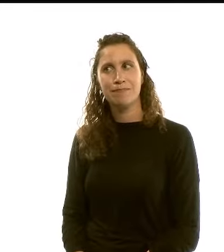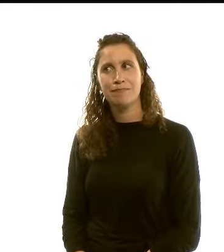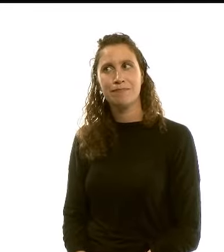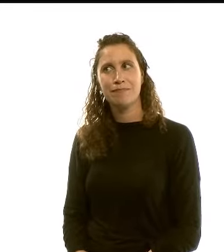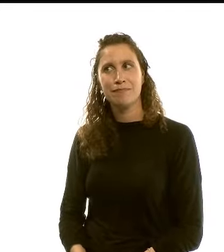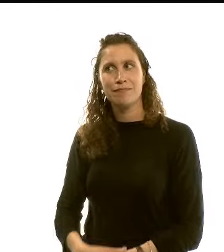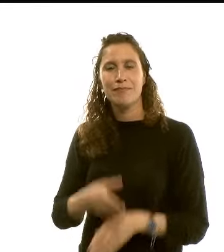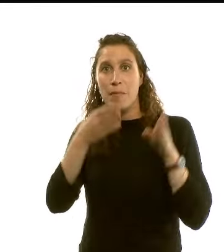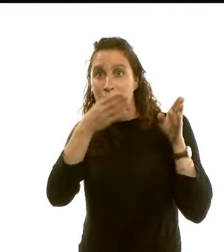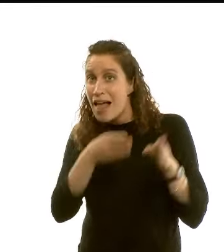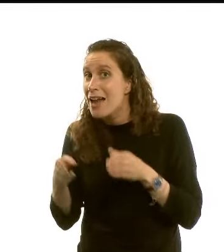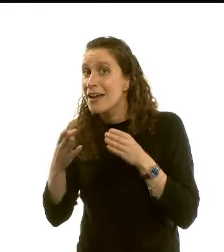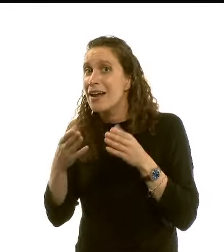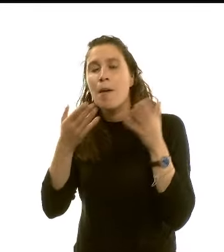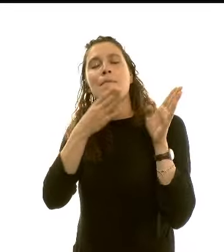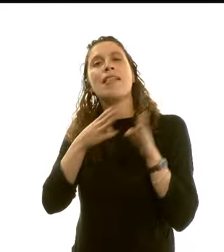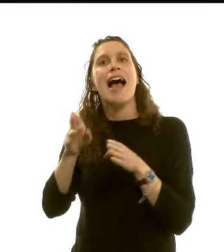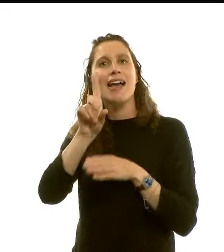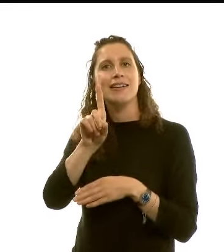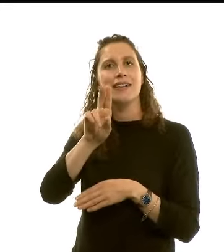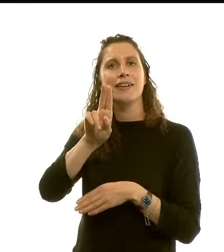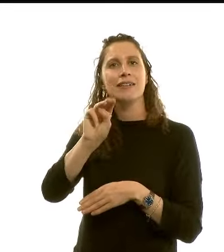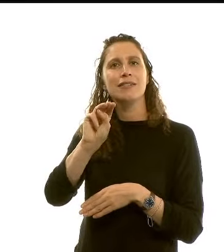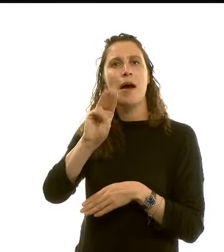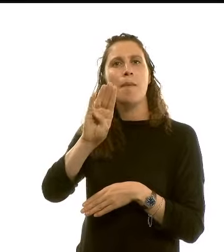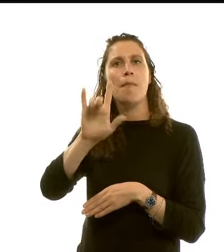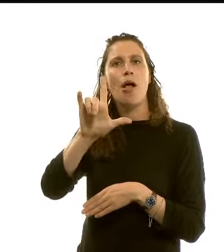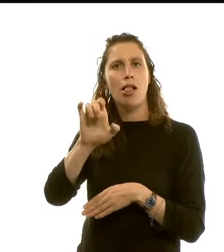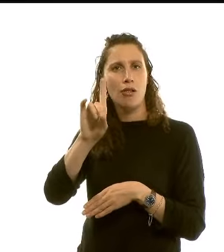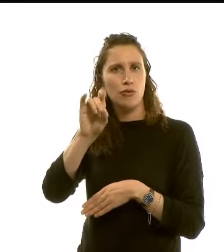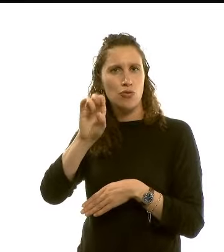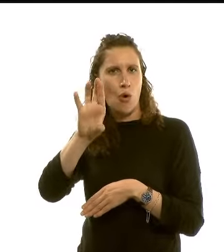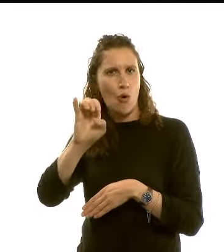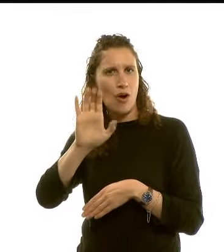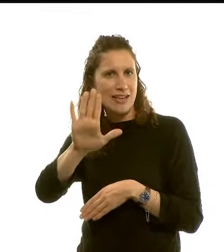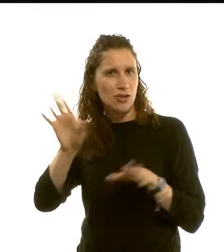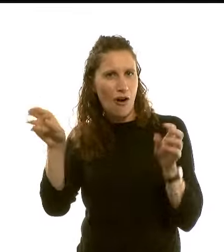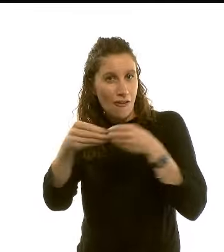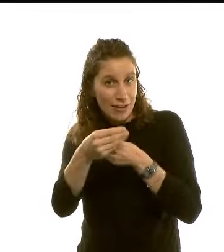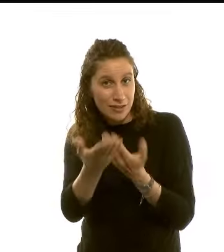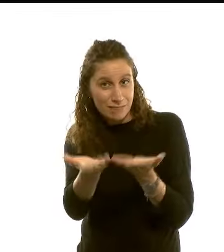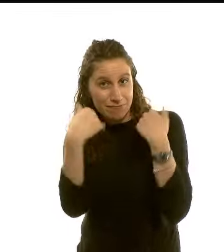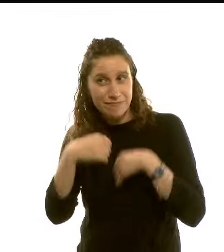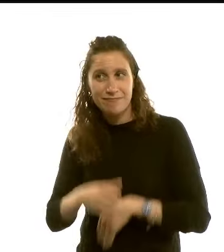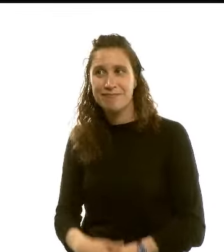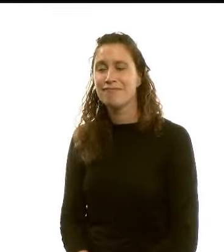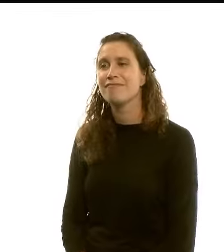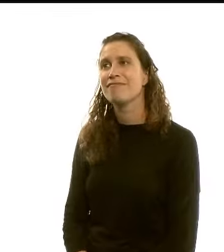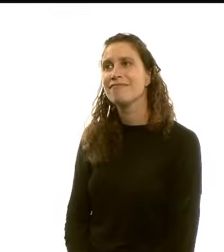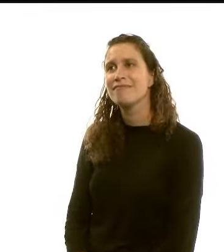I had a plan to take us to Dumbledore's office. How do you feel about that? I would love that. Let's go.